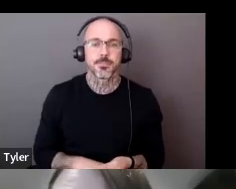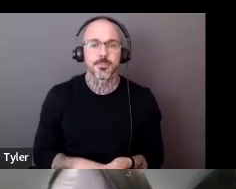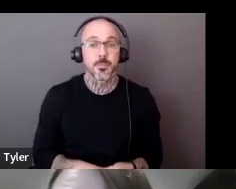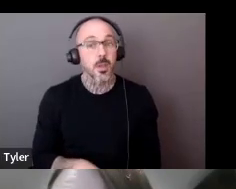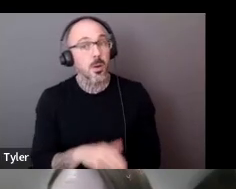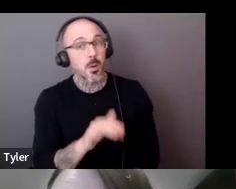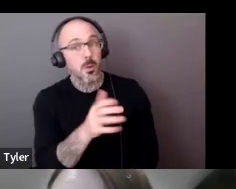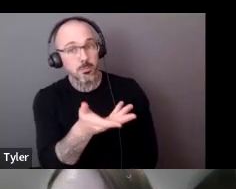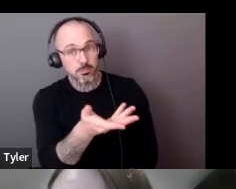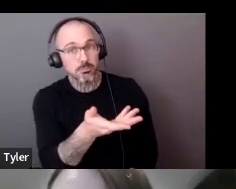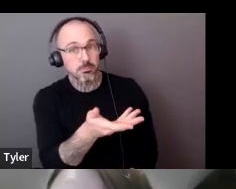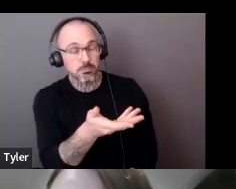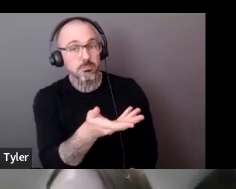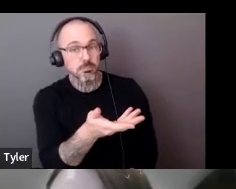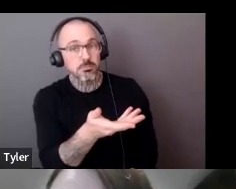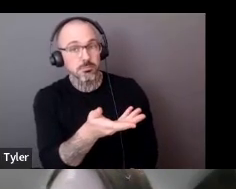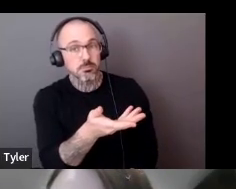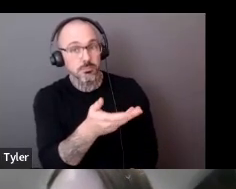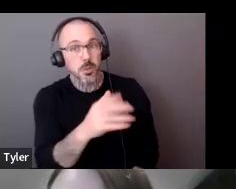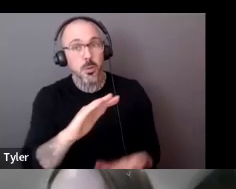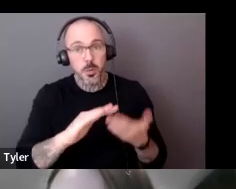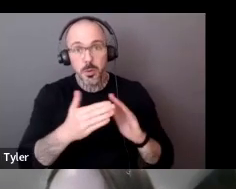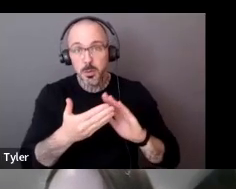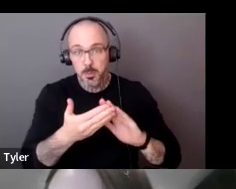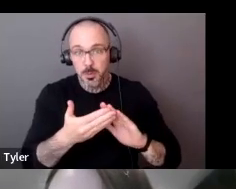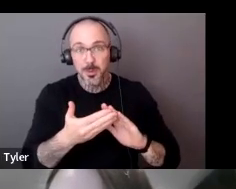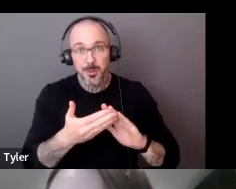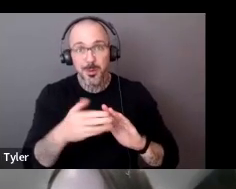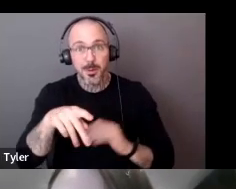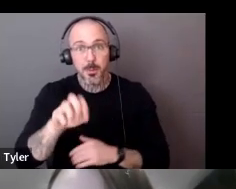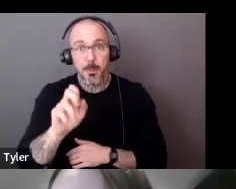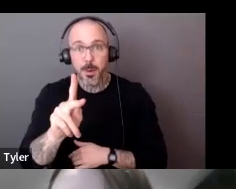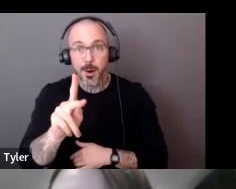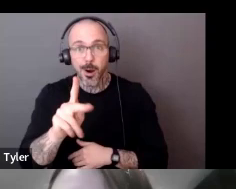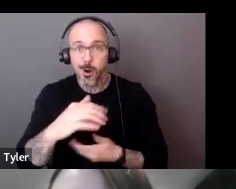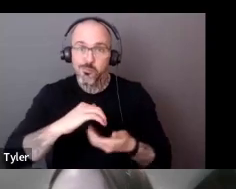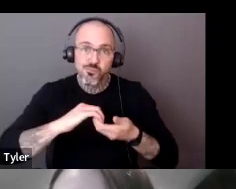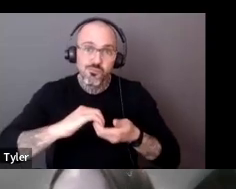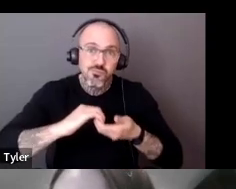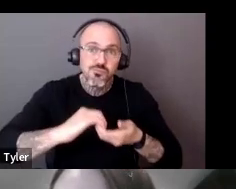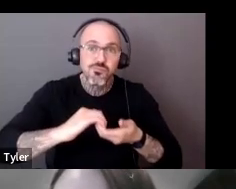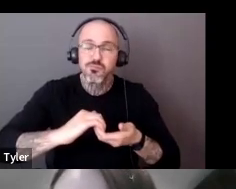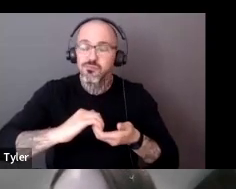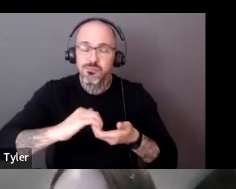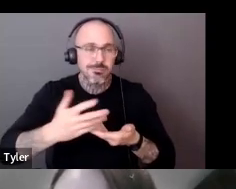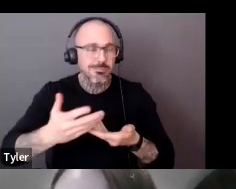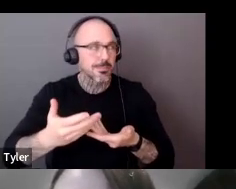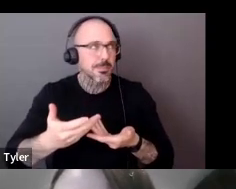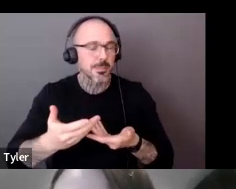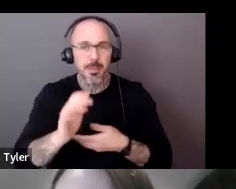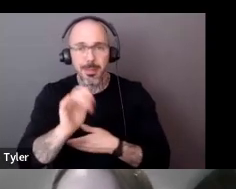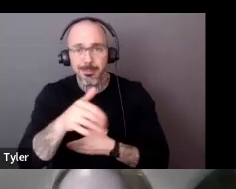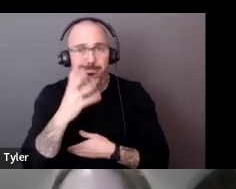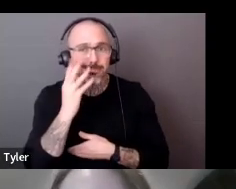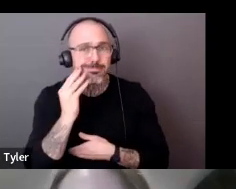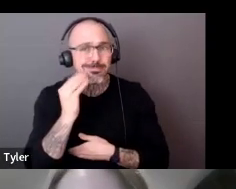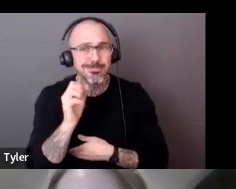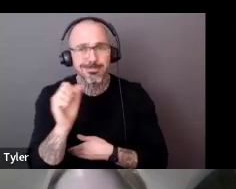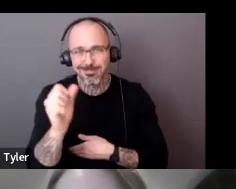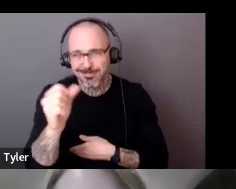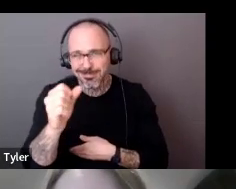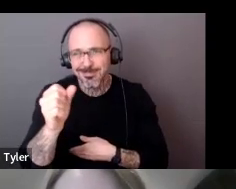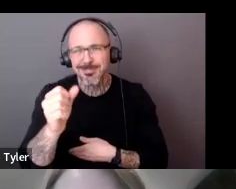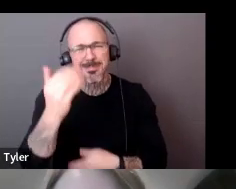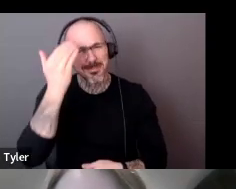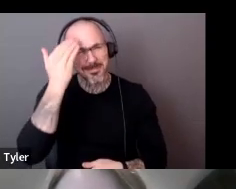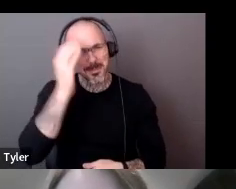Yeah, so your experience with working with the community, like you said, is being involved in multiple committees. I know we